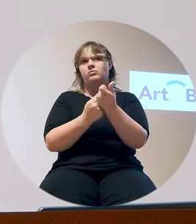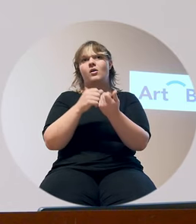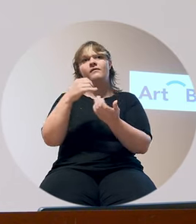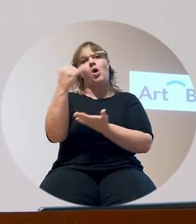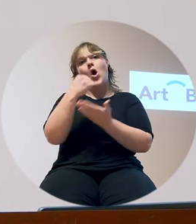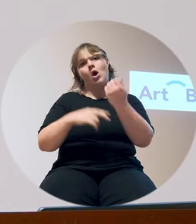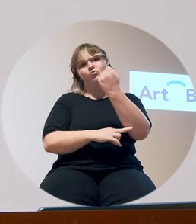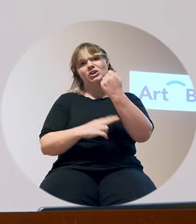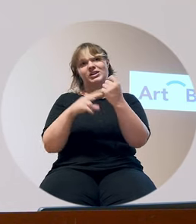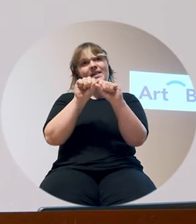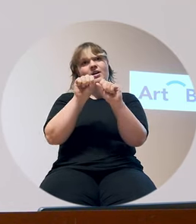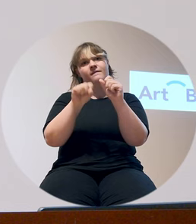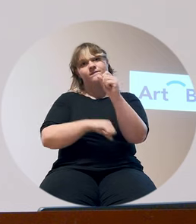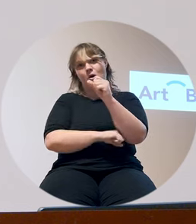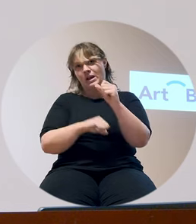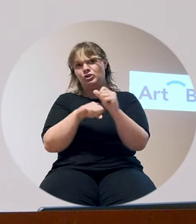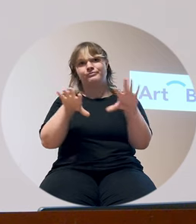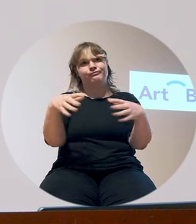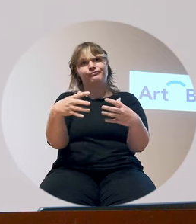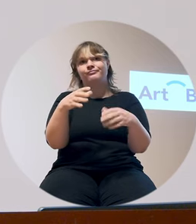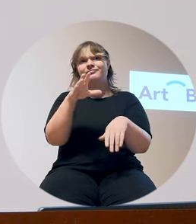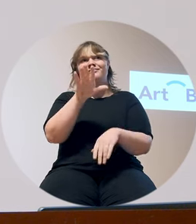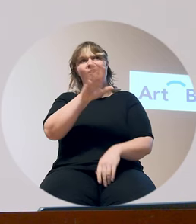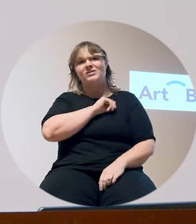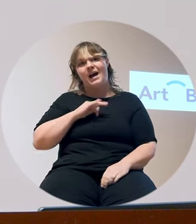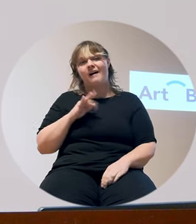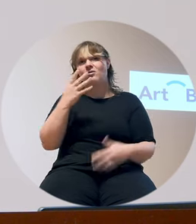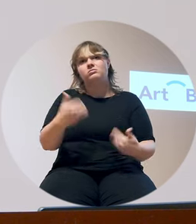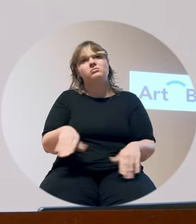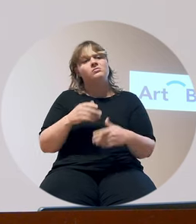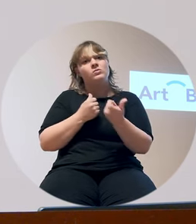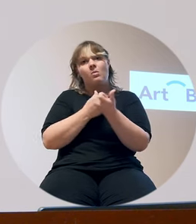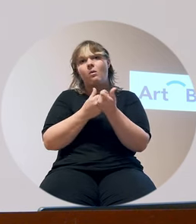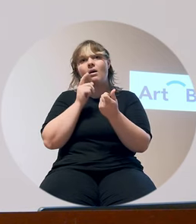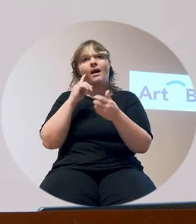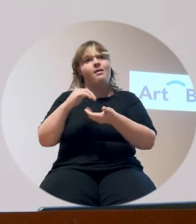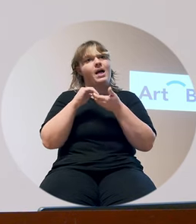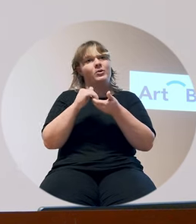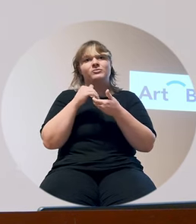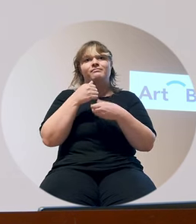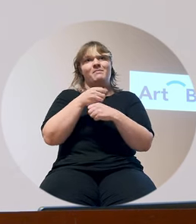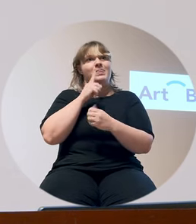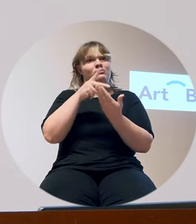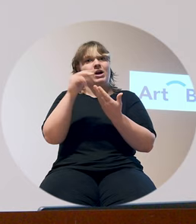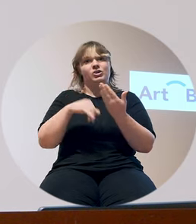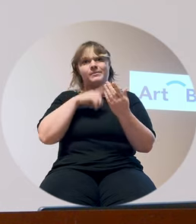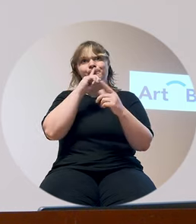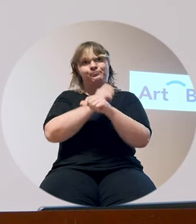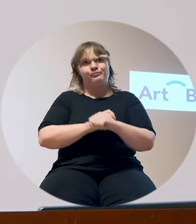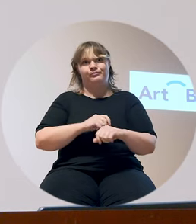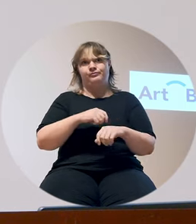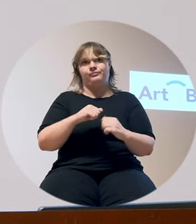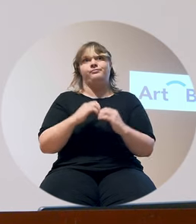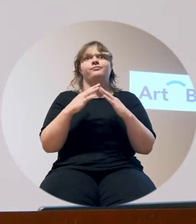Art Bridges Foundation and staff for their generous support and collaboration in making this project a reality. I also want to extend